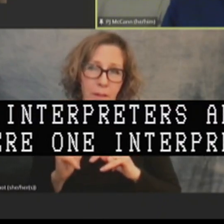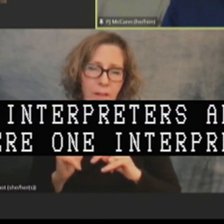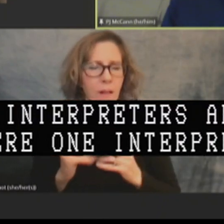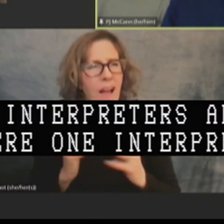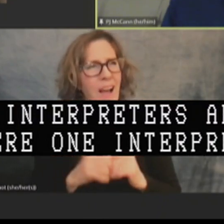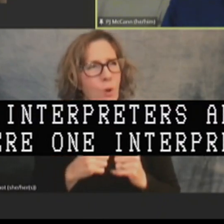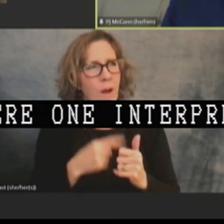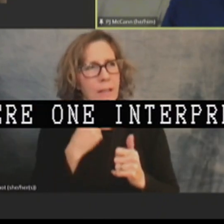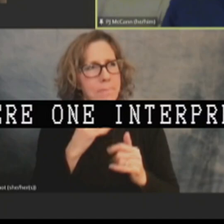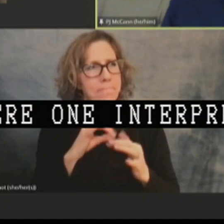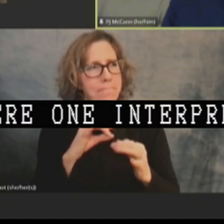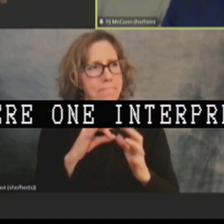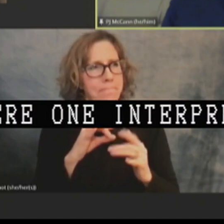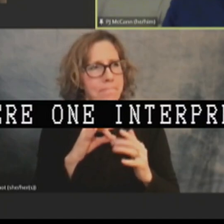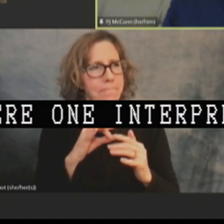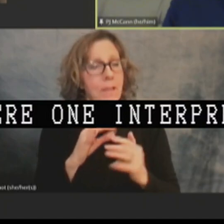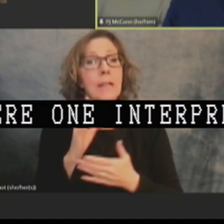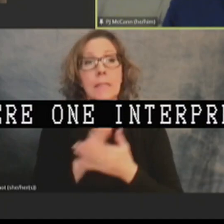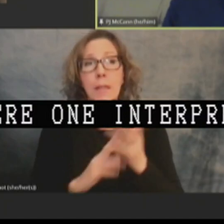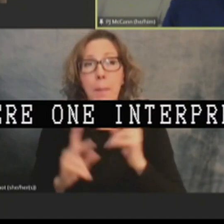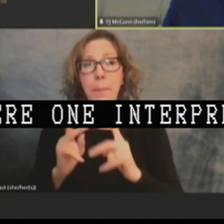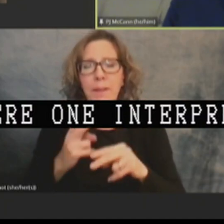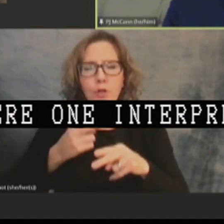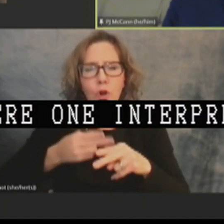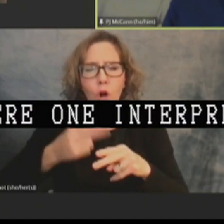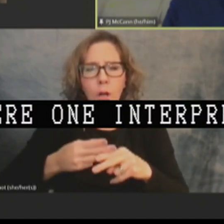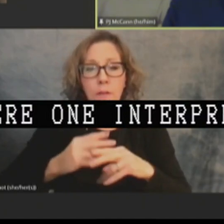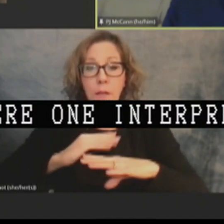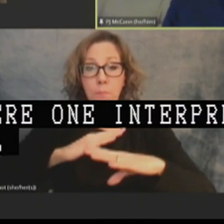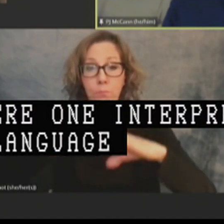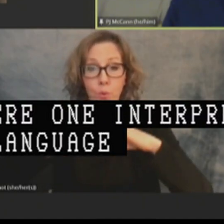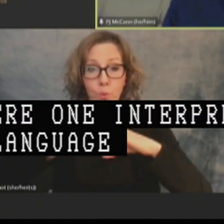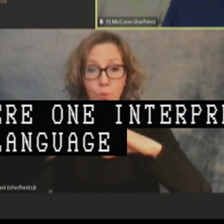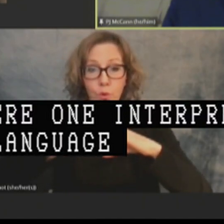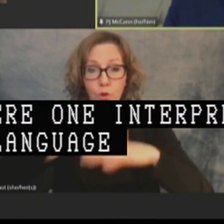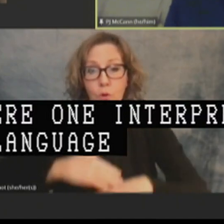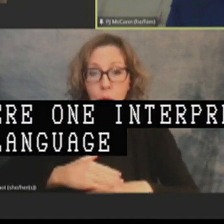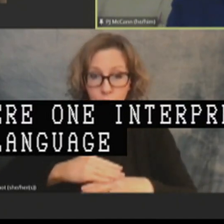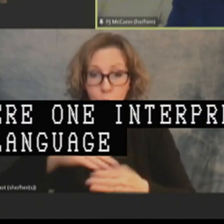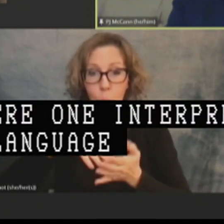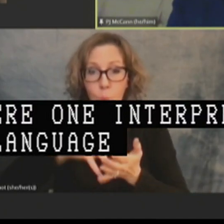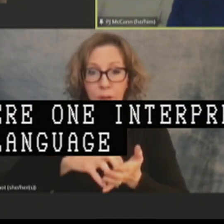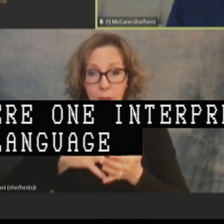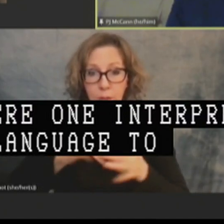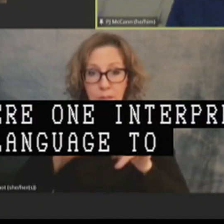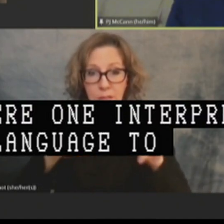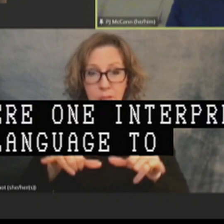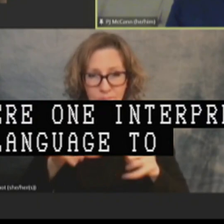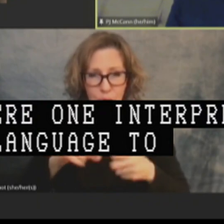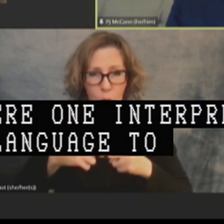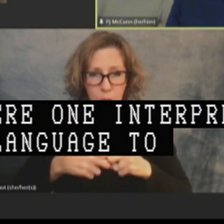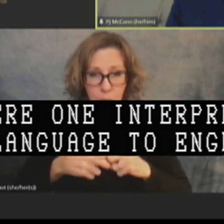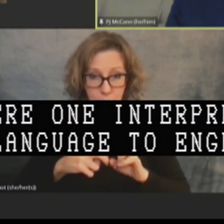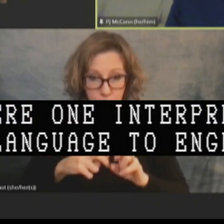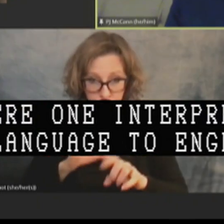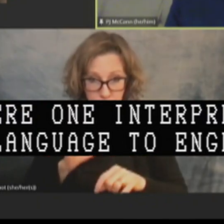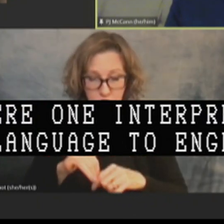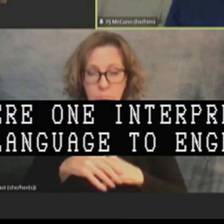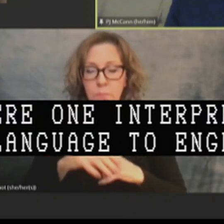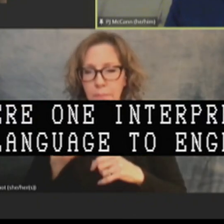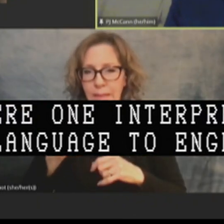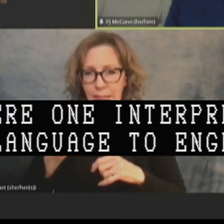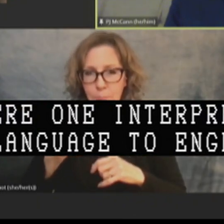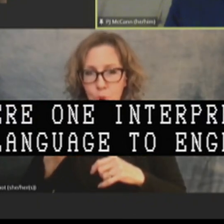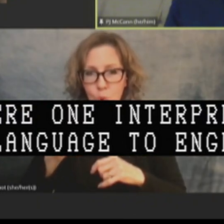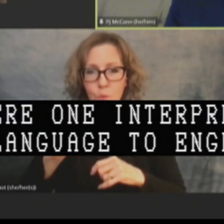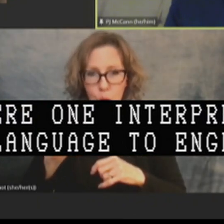have immune-compromised health issues. So I know that, I mean, I know that the principles that they